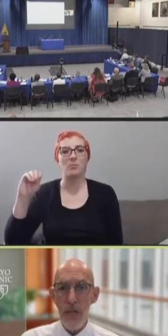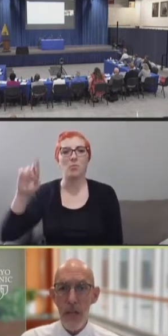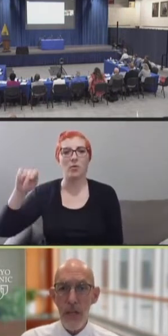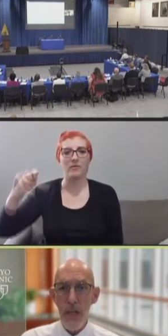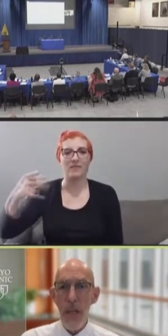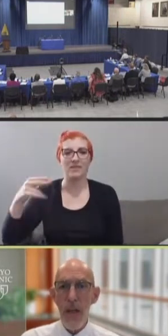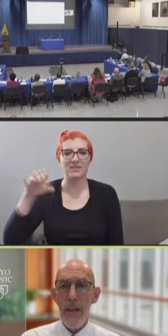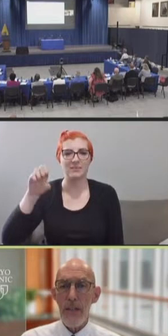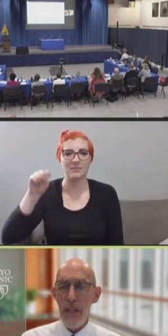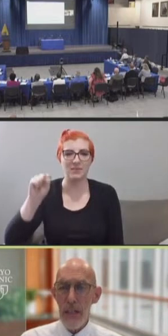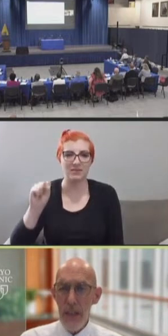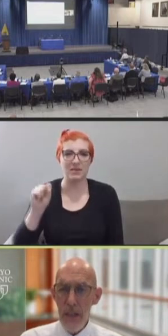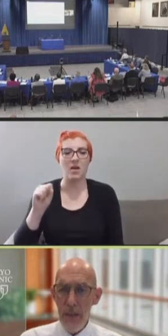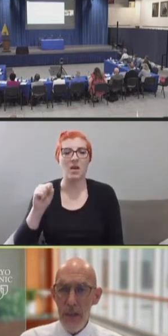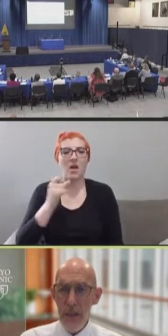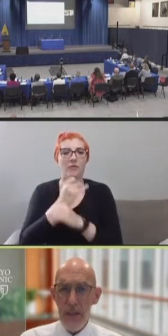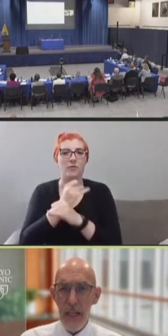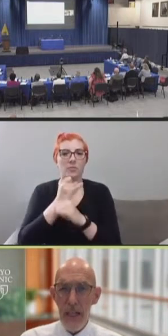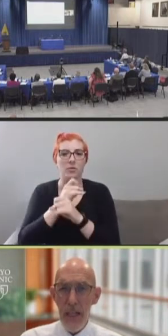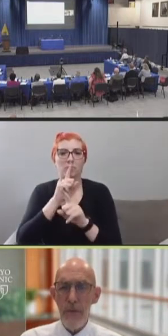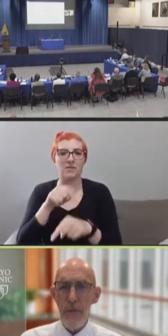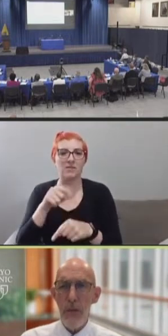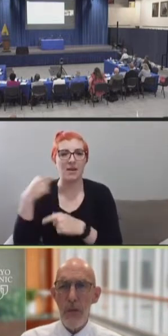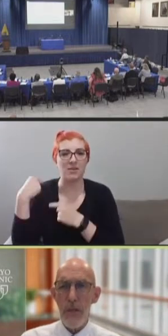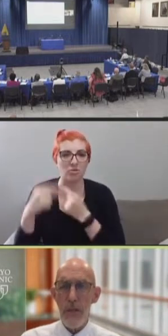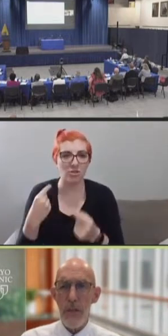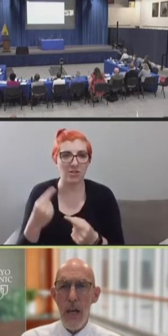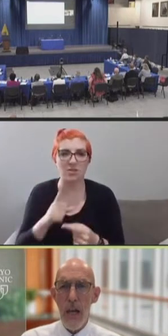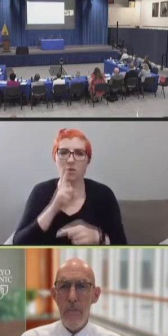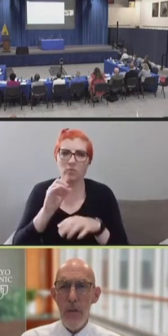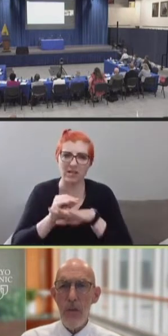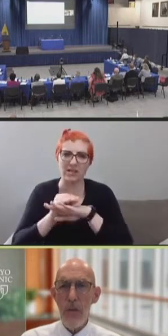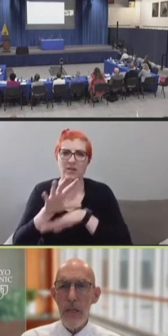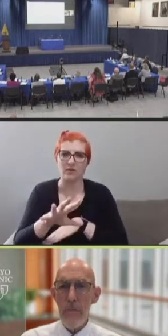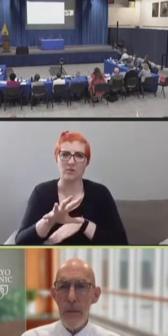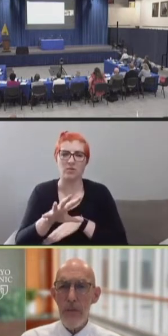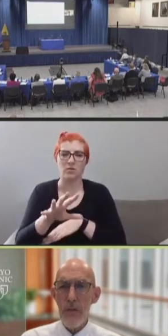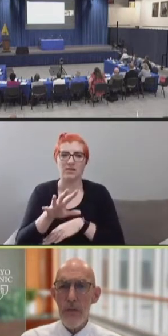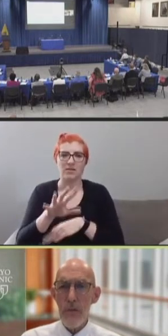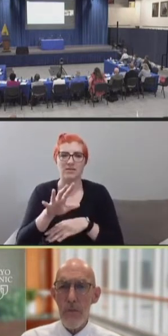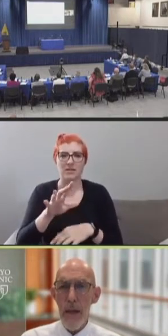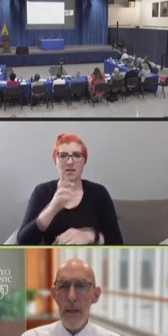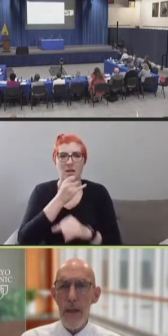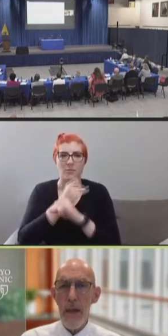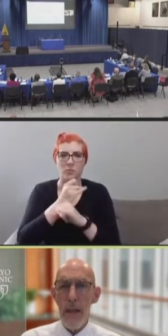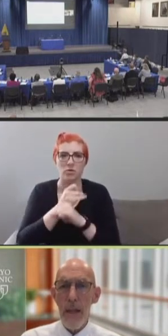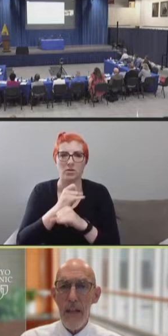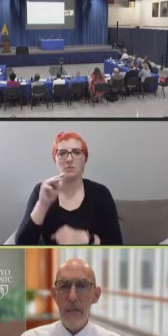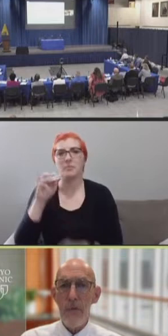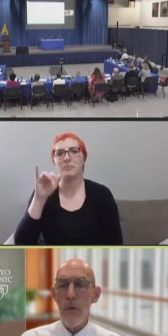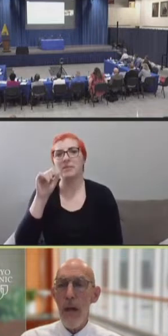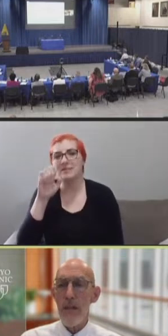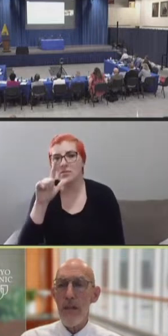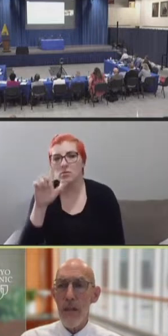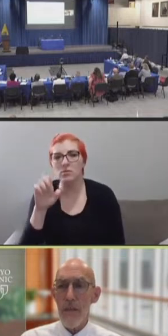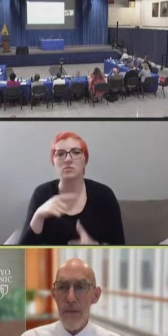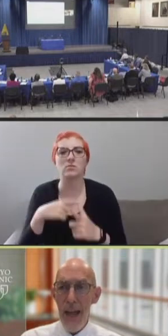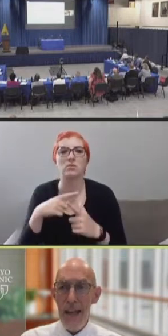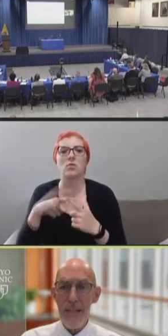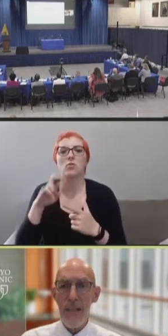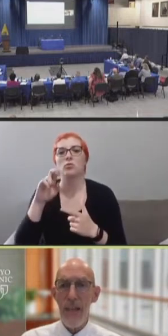response genes that significantly influence immunity to measles, rubella,